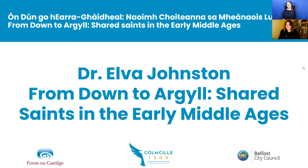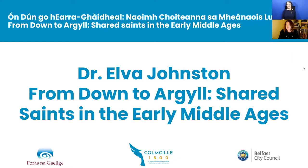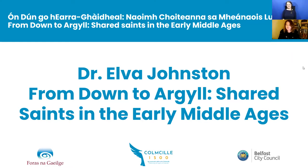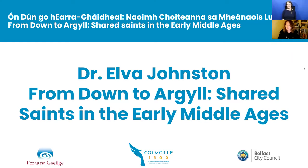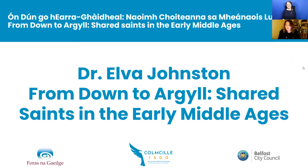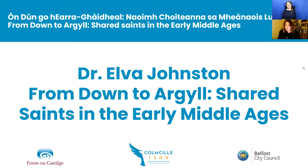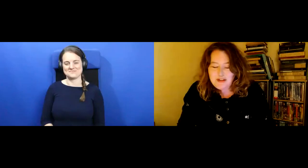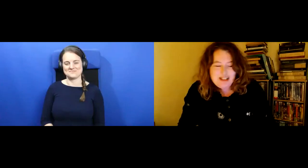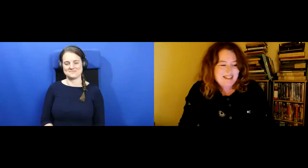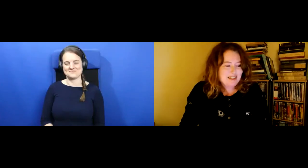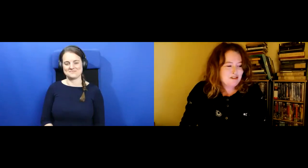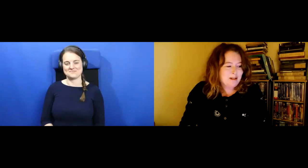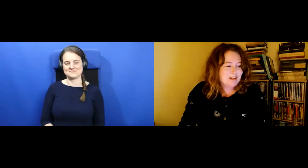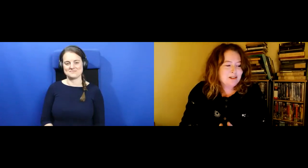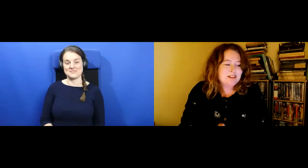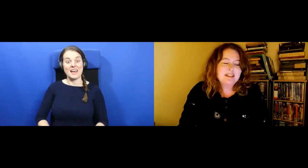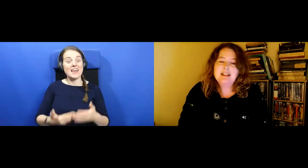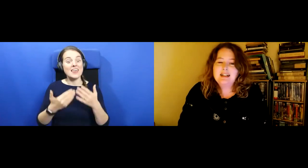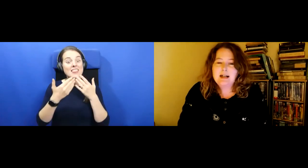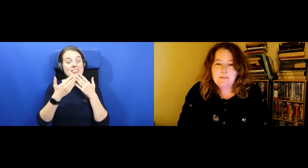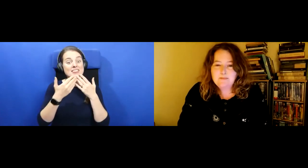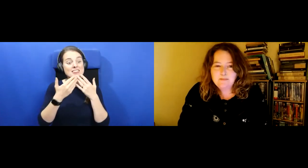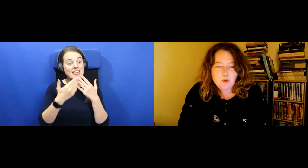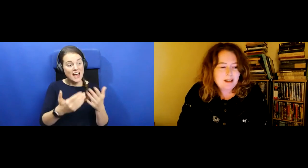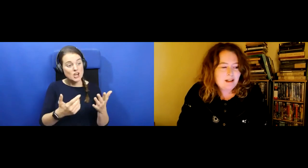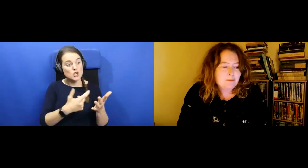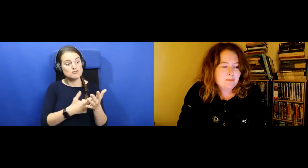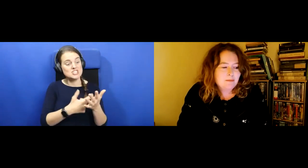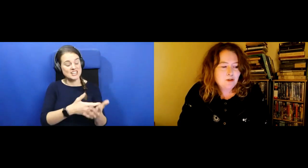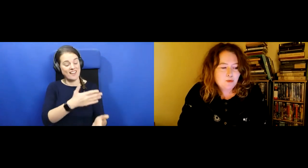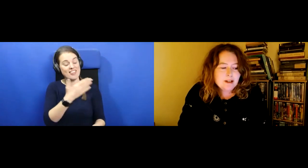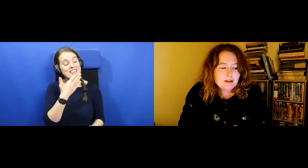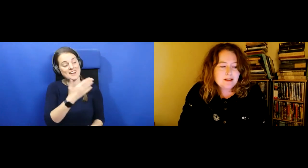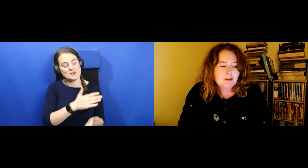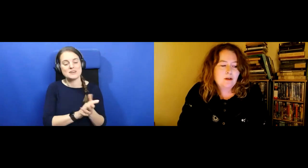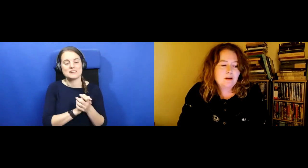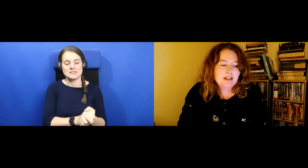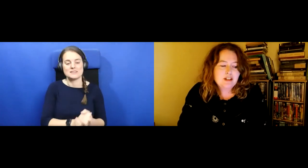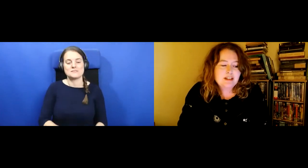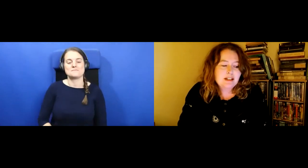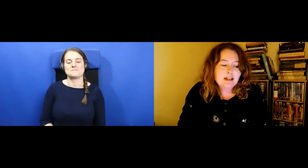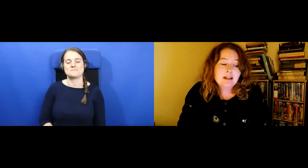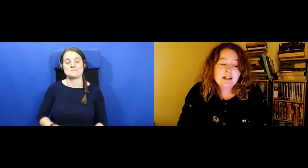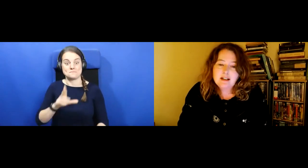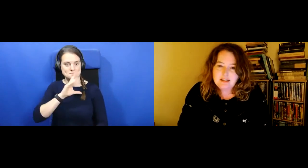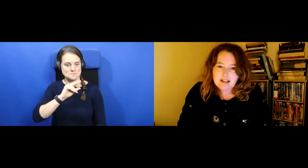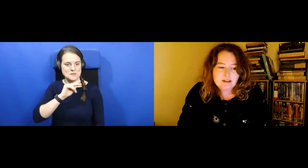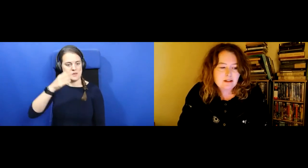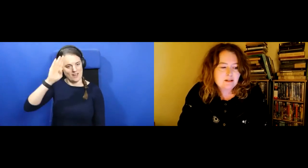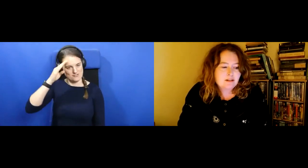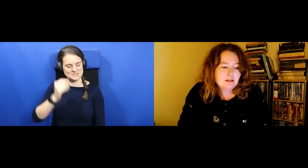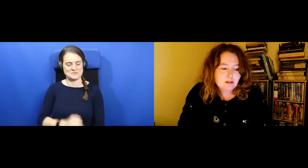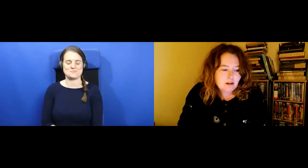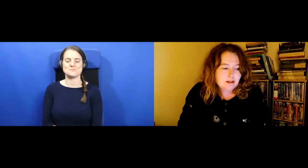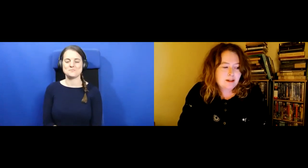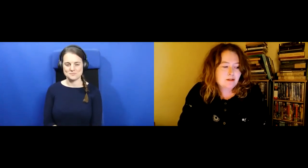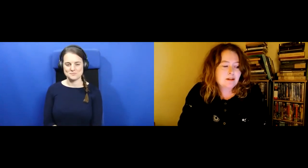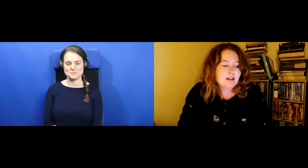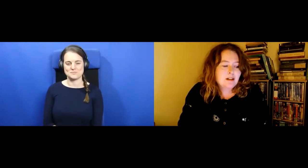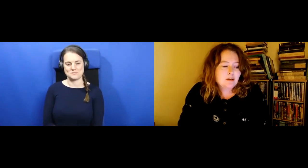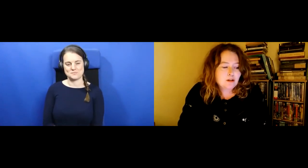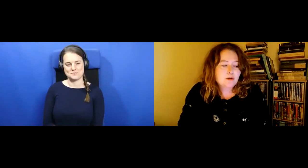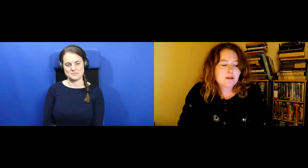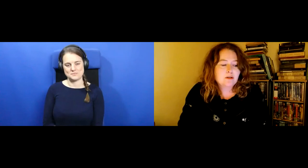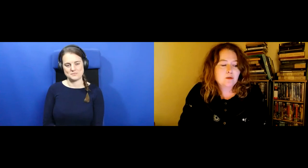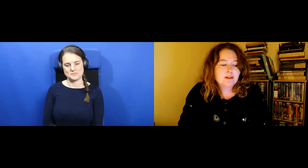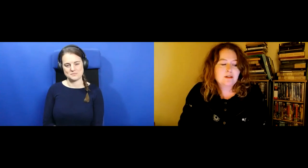Thanks, thanks very much Regina. raibh oith maith oith. Go raibh oith. Edina. raibh oith Ghaad Sa.